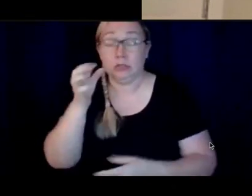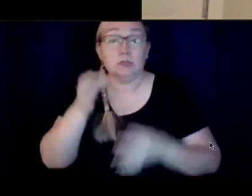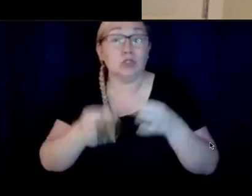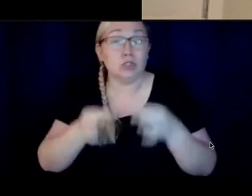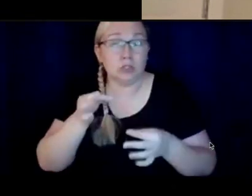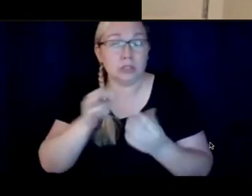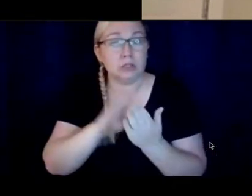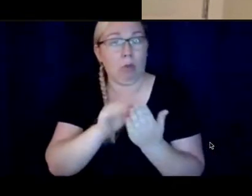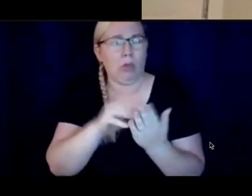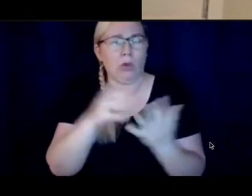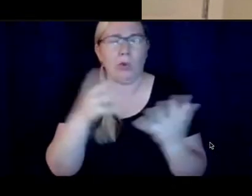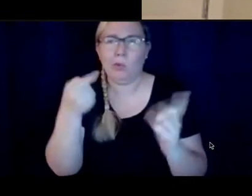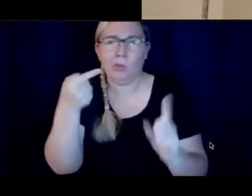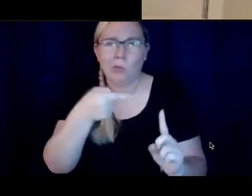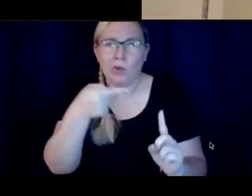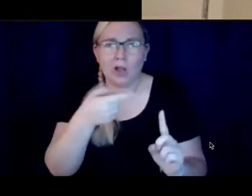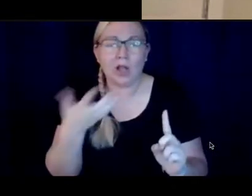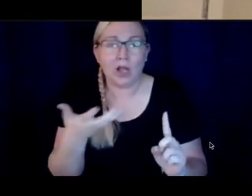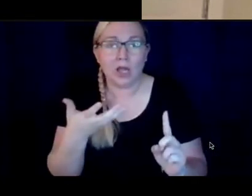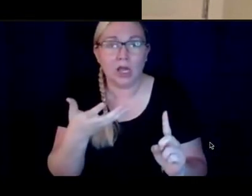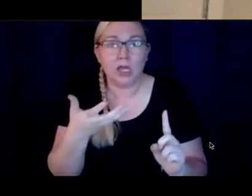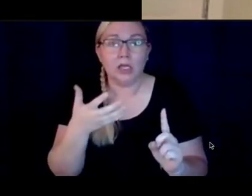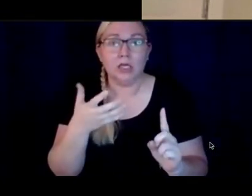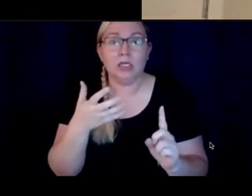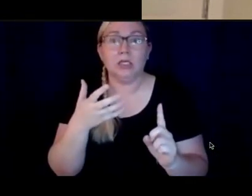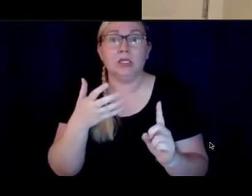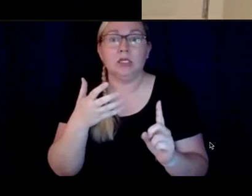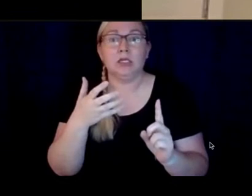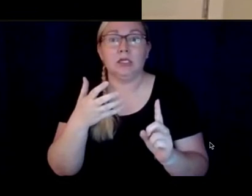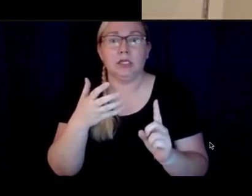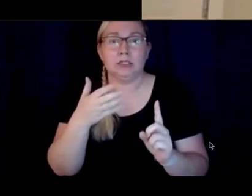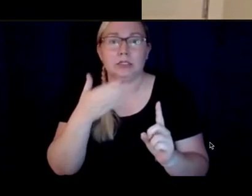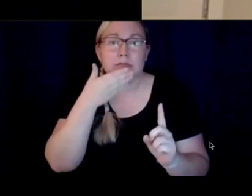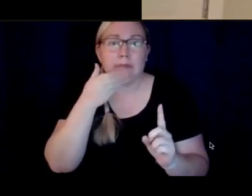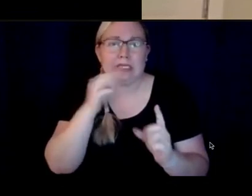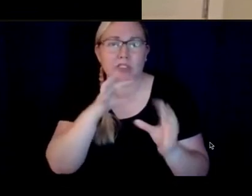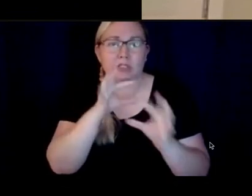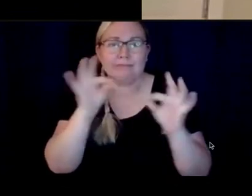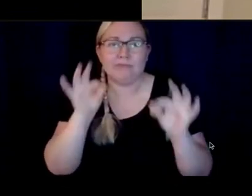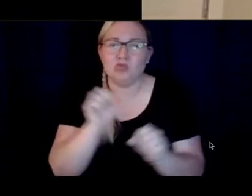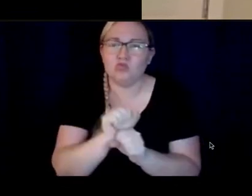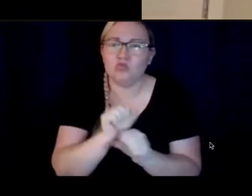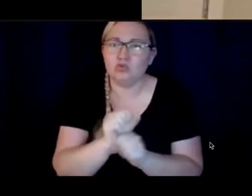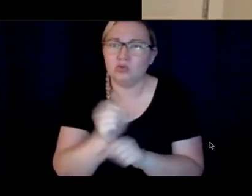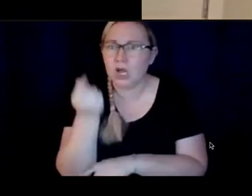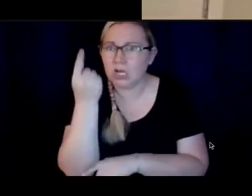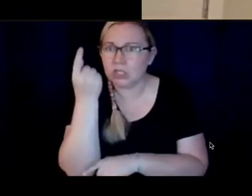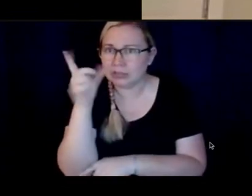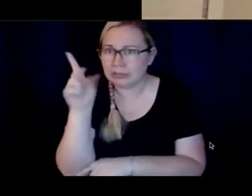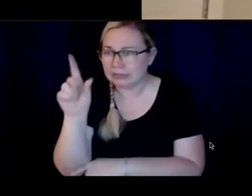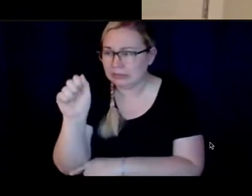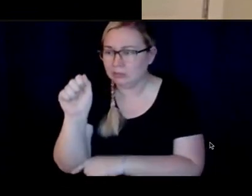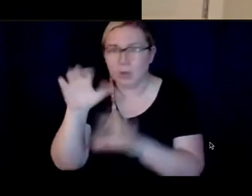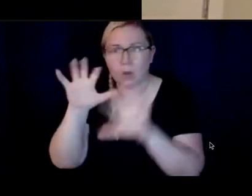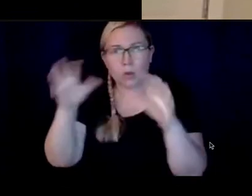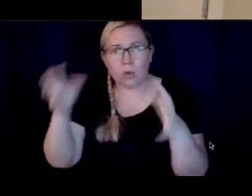learn that it's a larger framework for understanding disability. And I